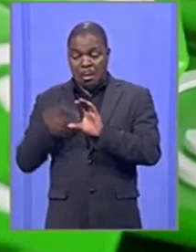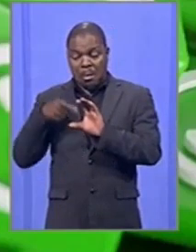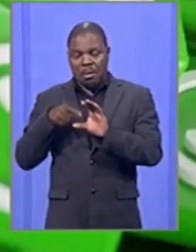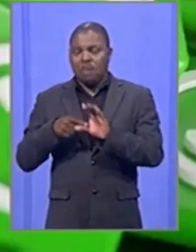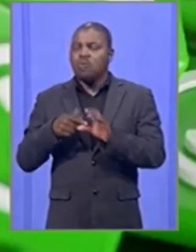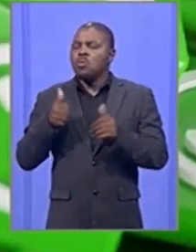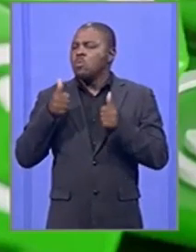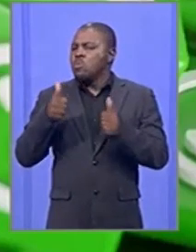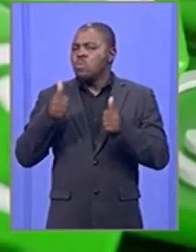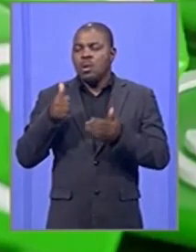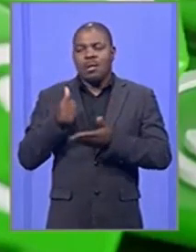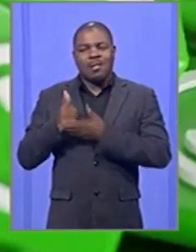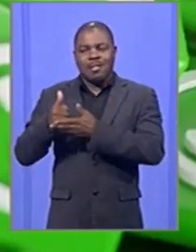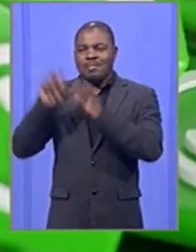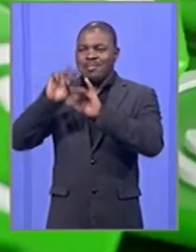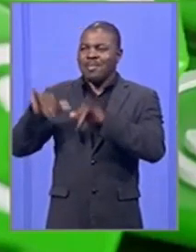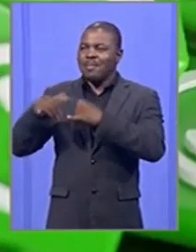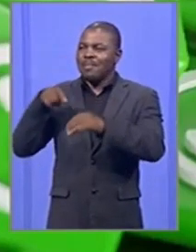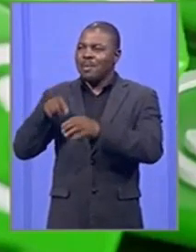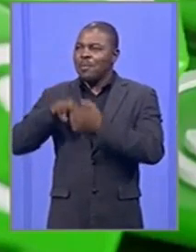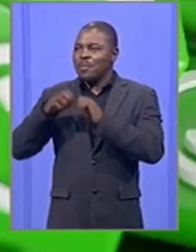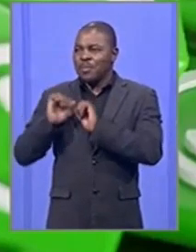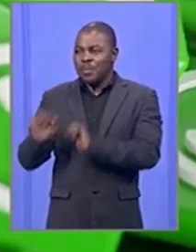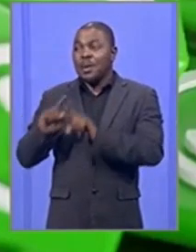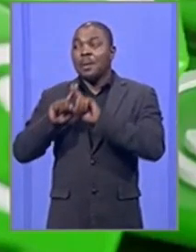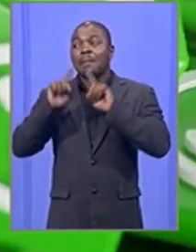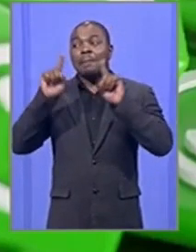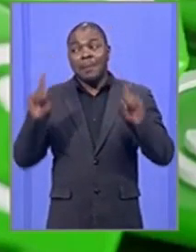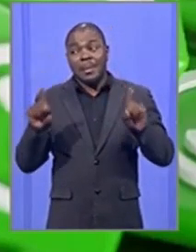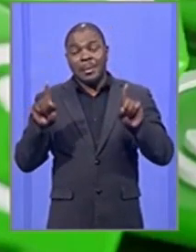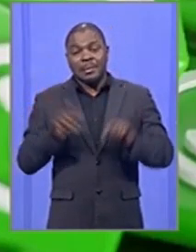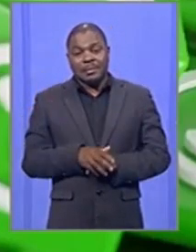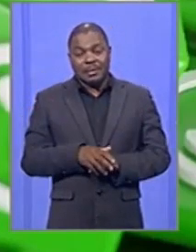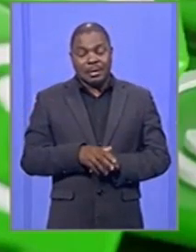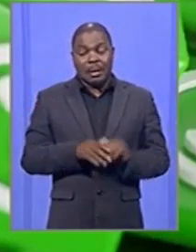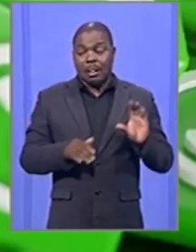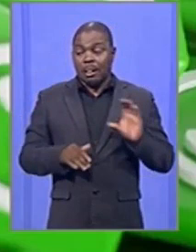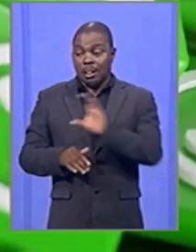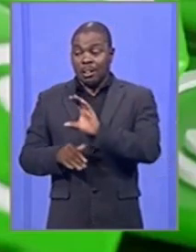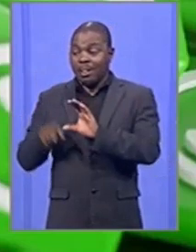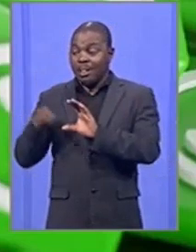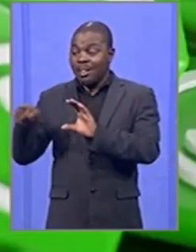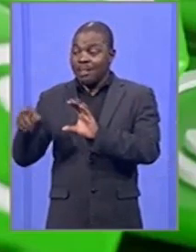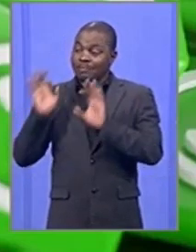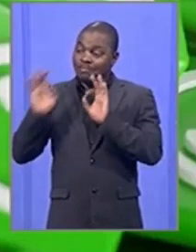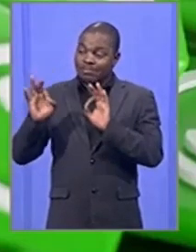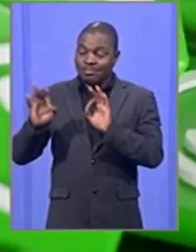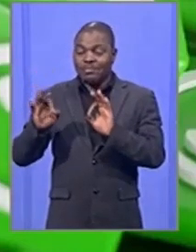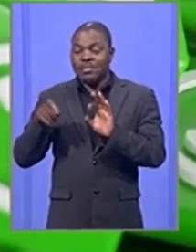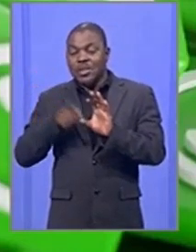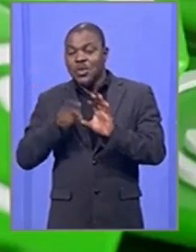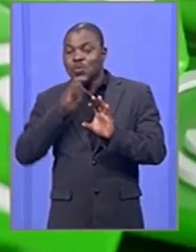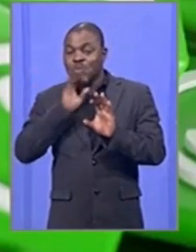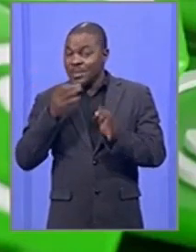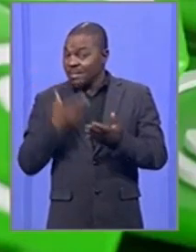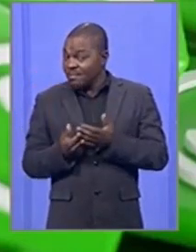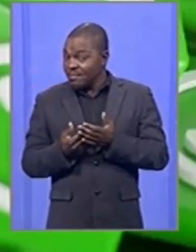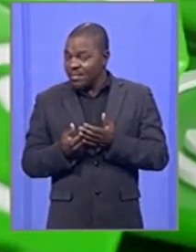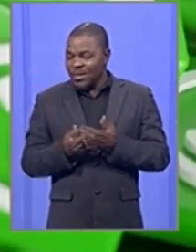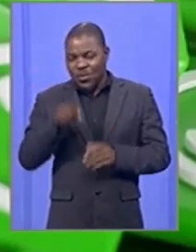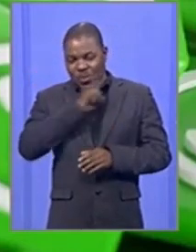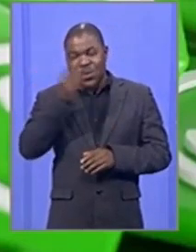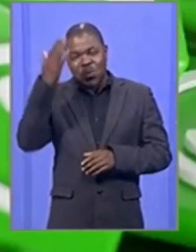Eskom mathateng a na a e leng go ona empa fela ke gore na e tla fitlha matsogong a o e loketseng. Re a botseo bodu bo etsagalang